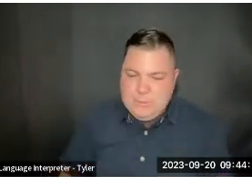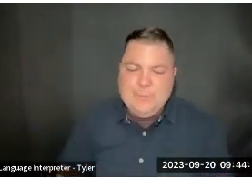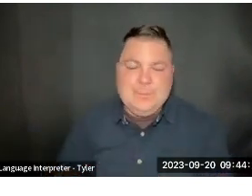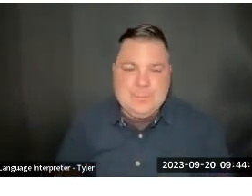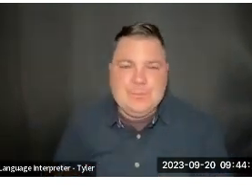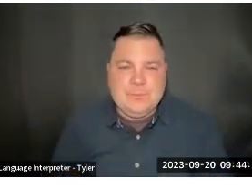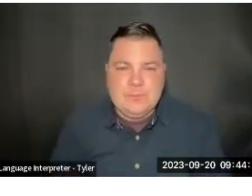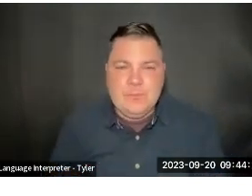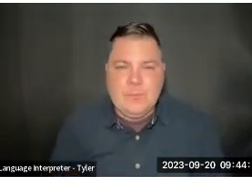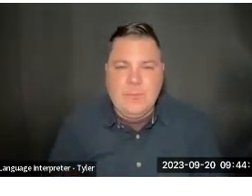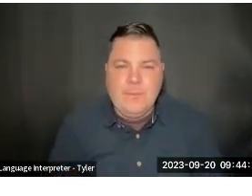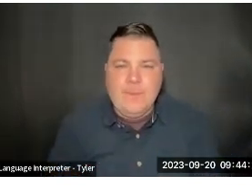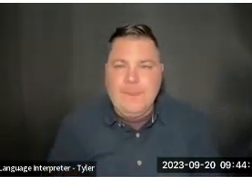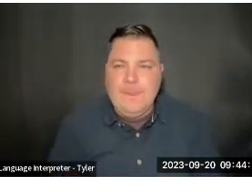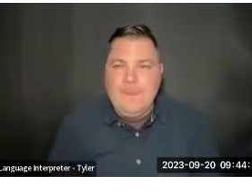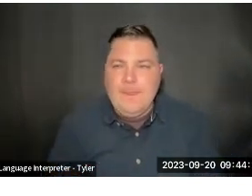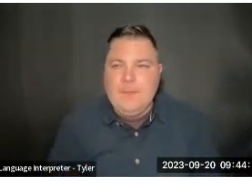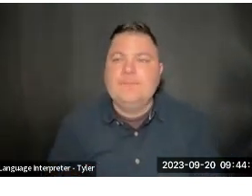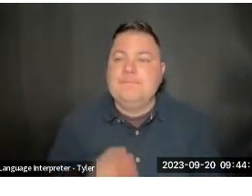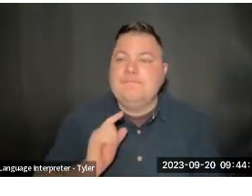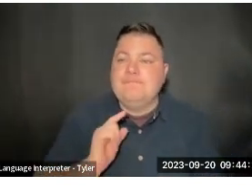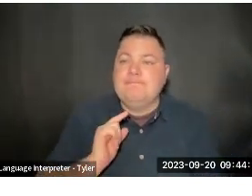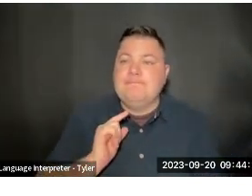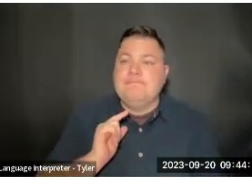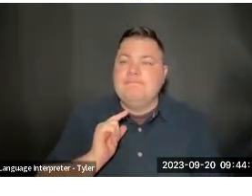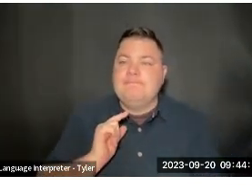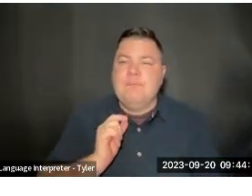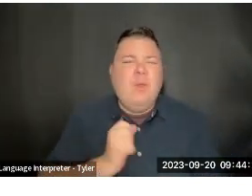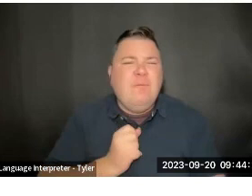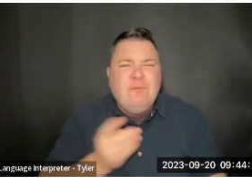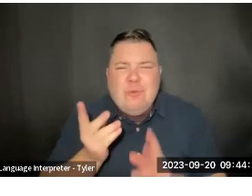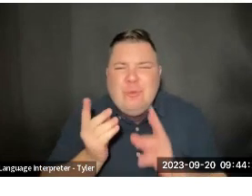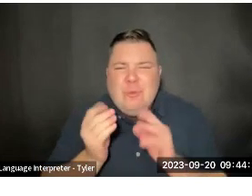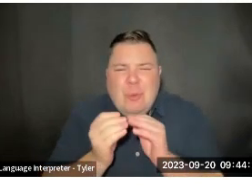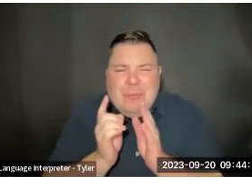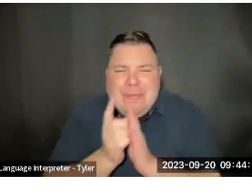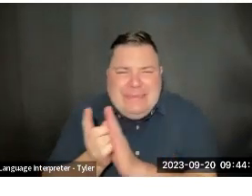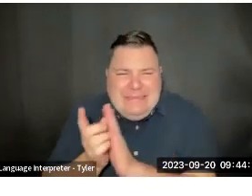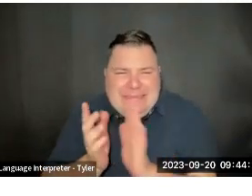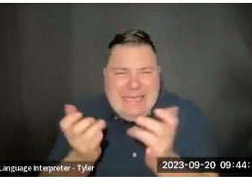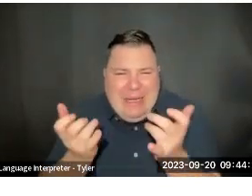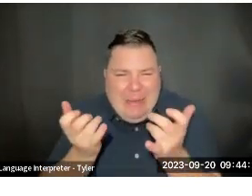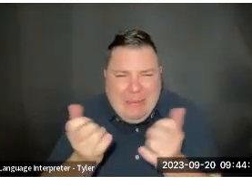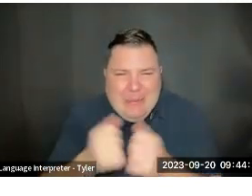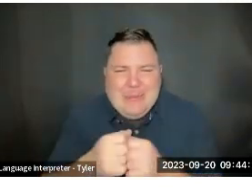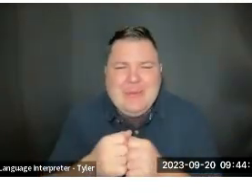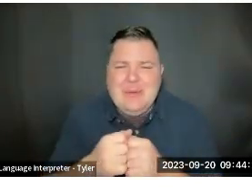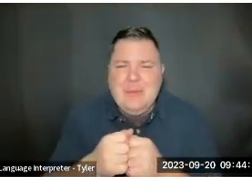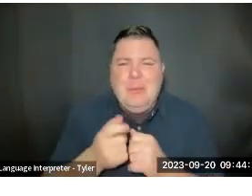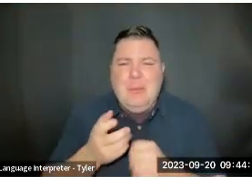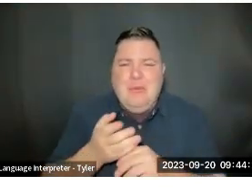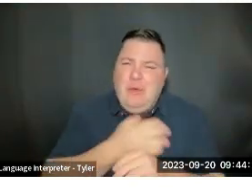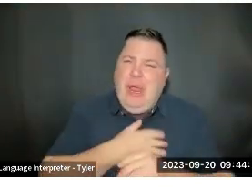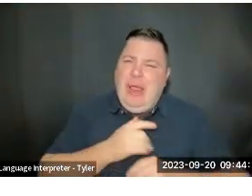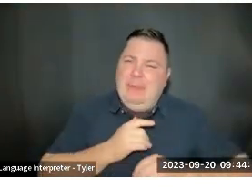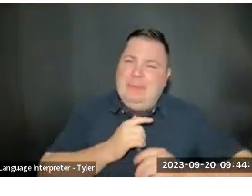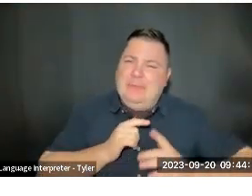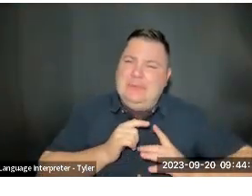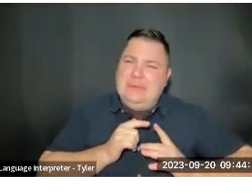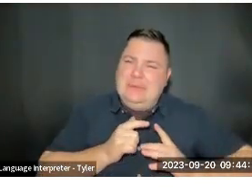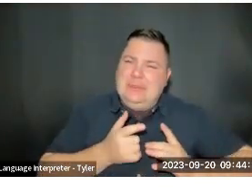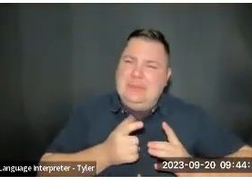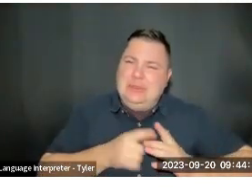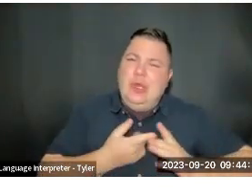bet. Just and in a we only have a couple more minutes left Sure. before I'll start our